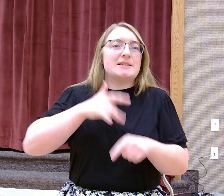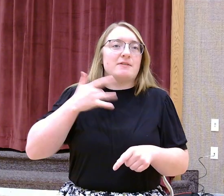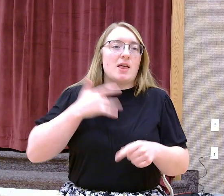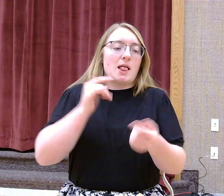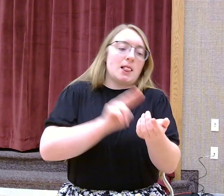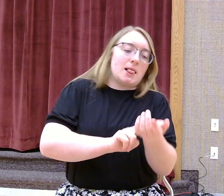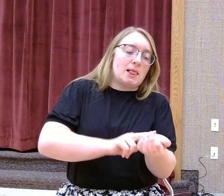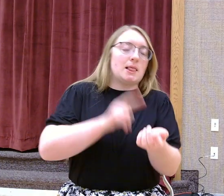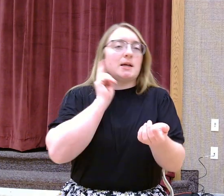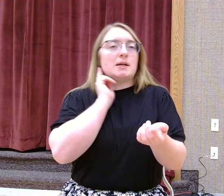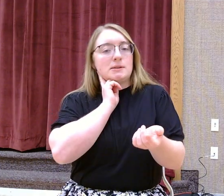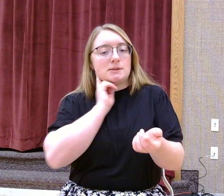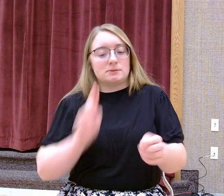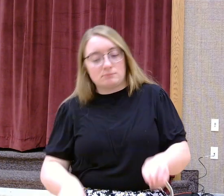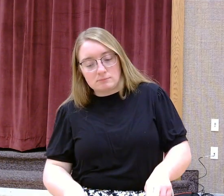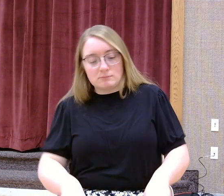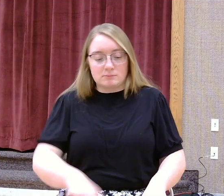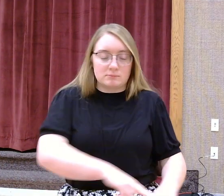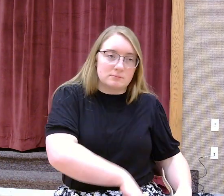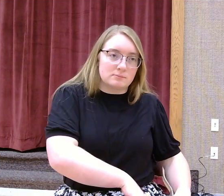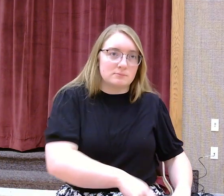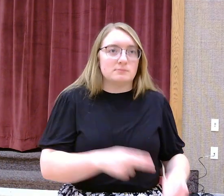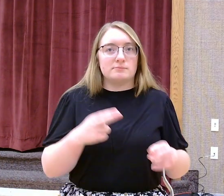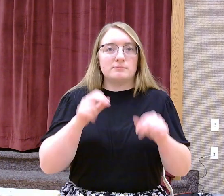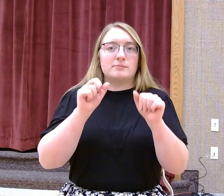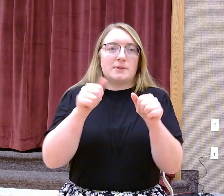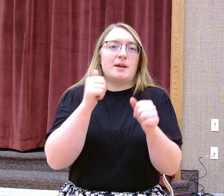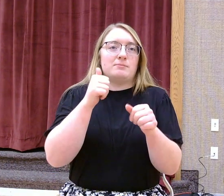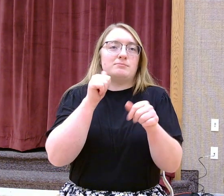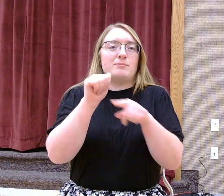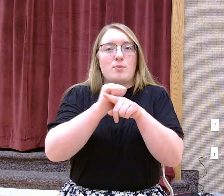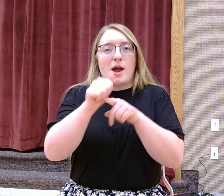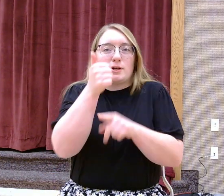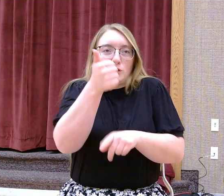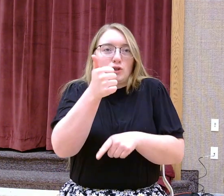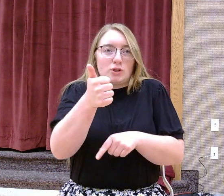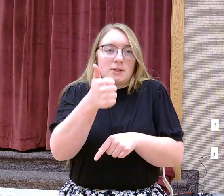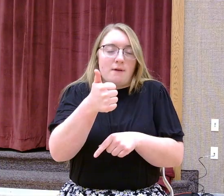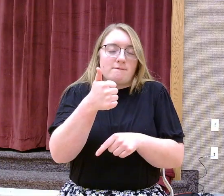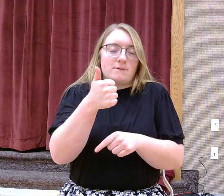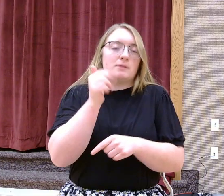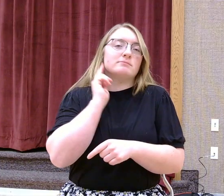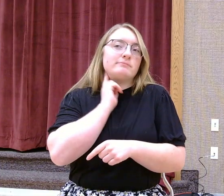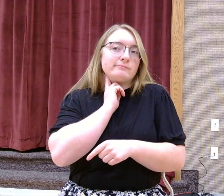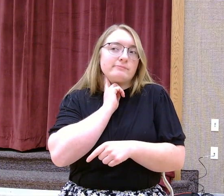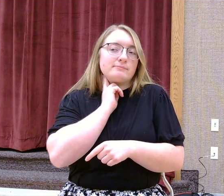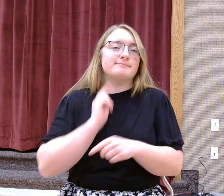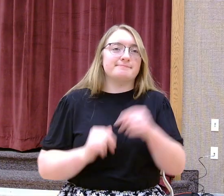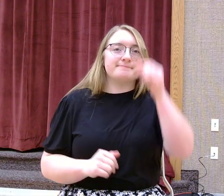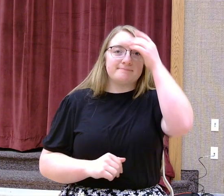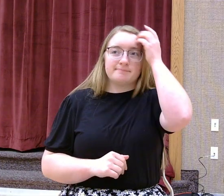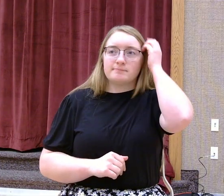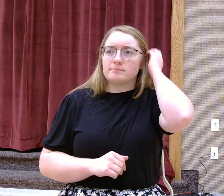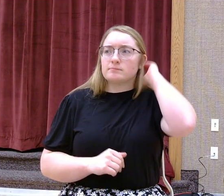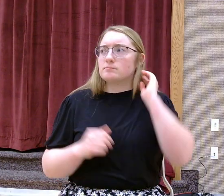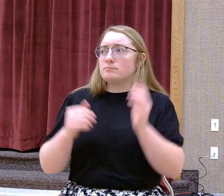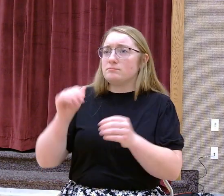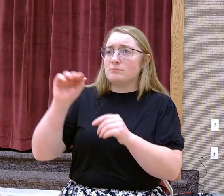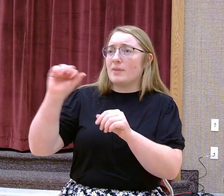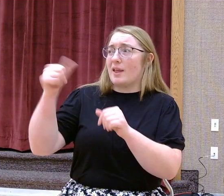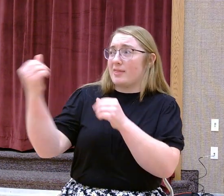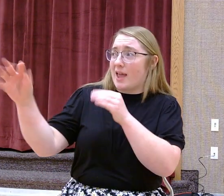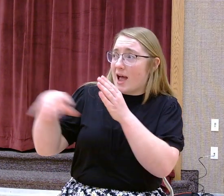both at the same time. But if you want to do practice on yourself, go ahead and do some practice on yourself. Don't push too hard. Okay? Brother Gardner, anything to add to